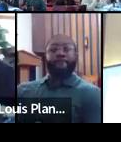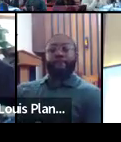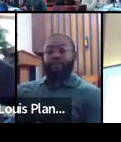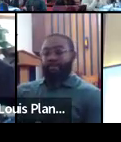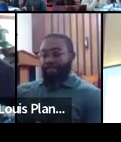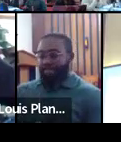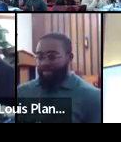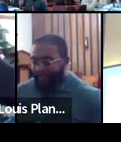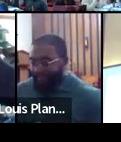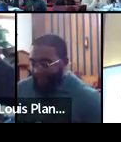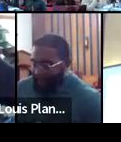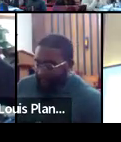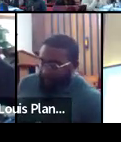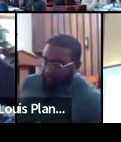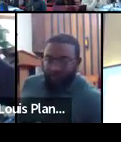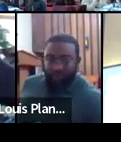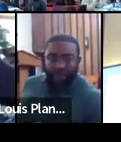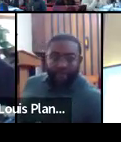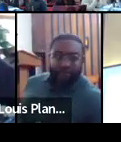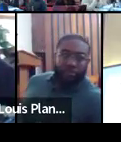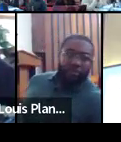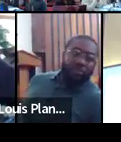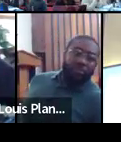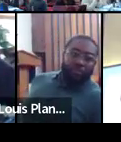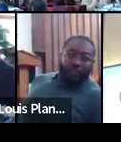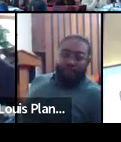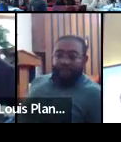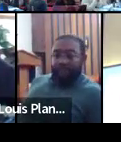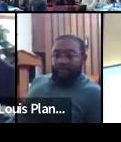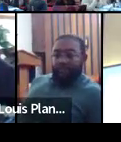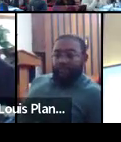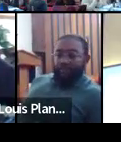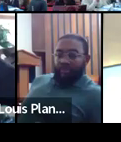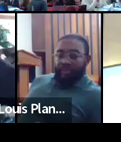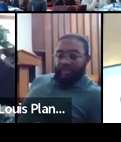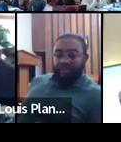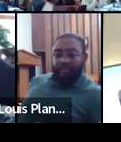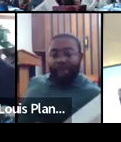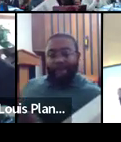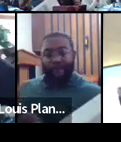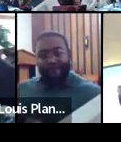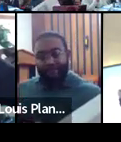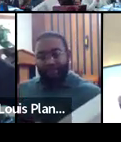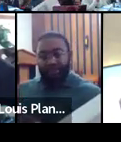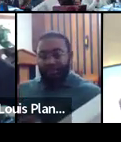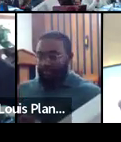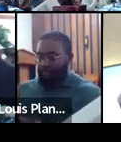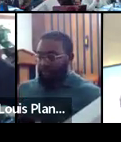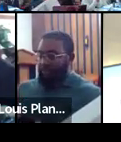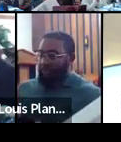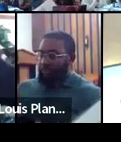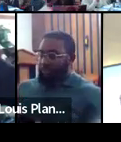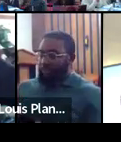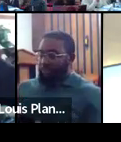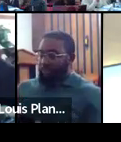in the neighborhood that they want to stay in, that they've been stewards of for generations. The plan really focuses on that. We highlight programs